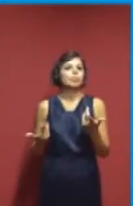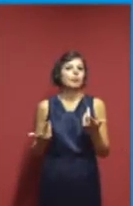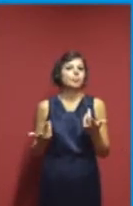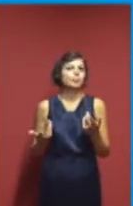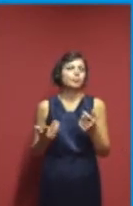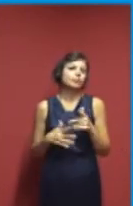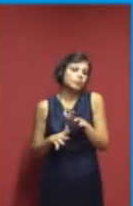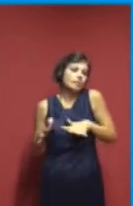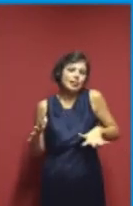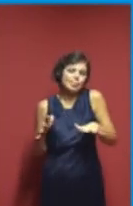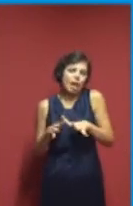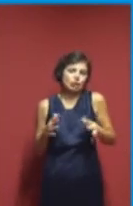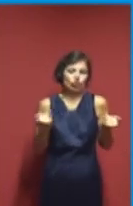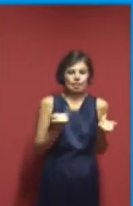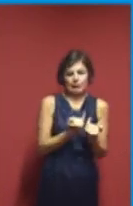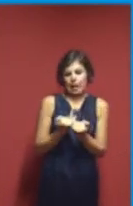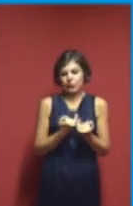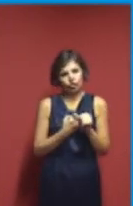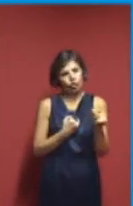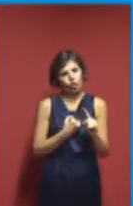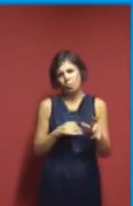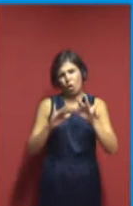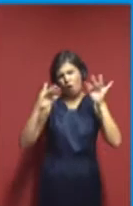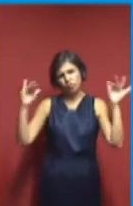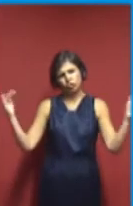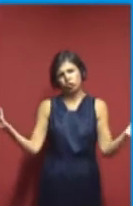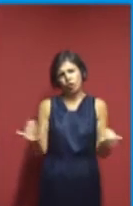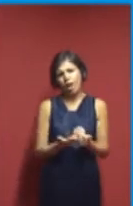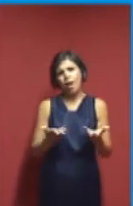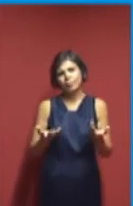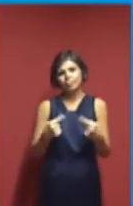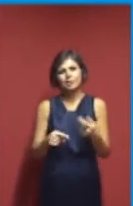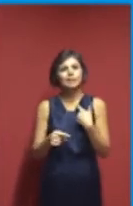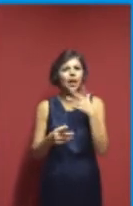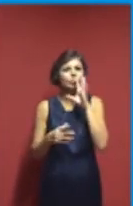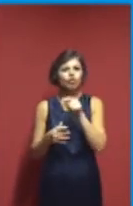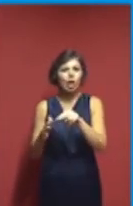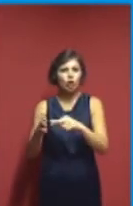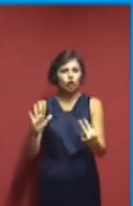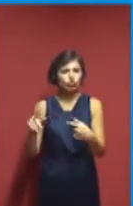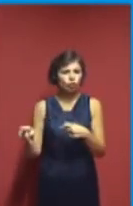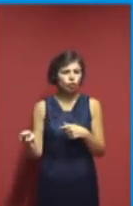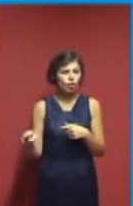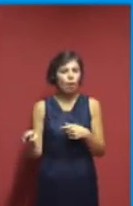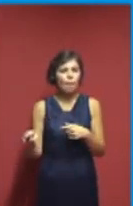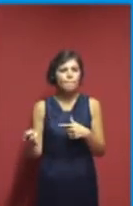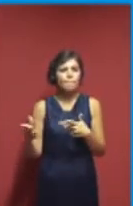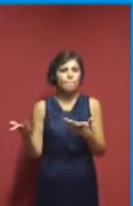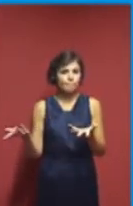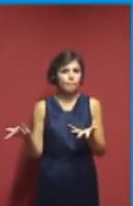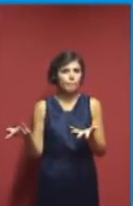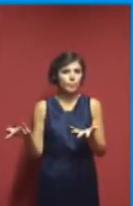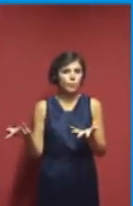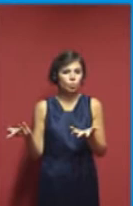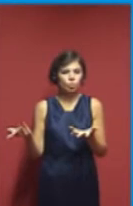globe. This technology has also sort of spurred a drive in the direction of more individualism